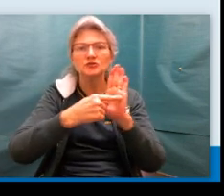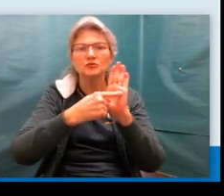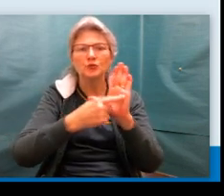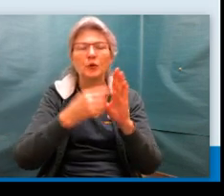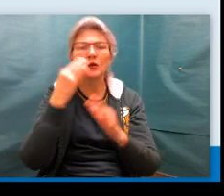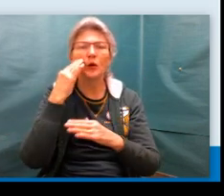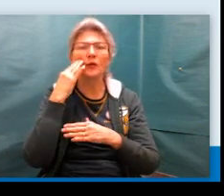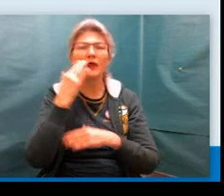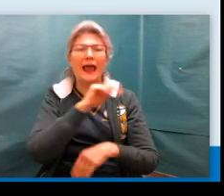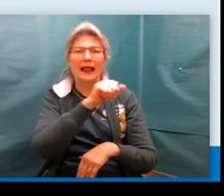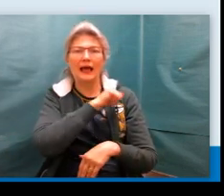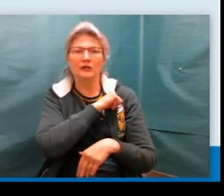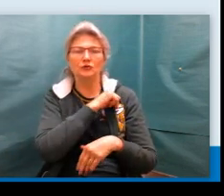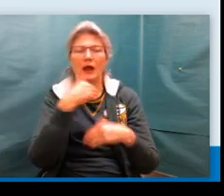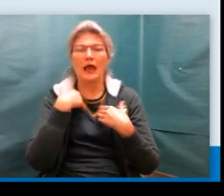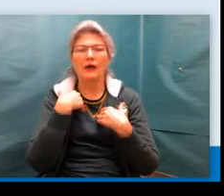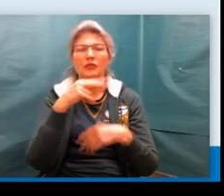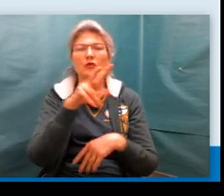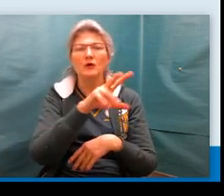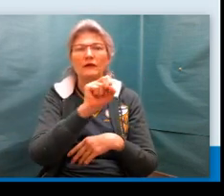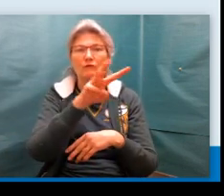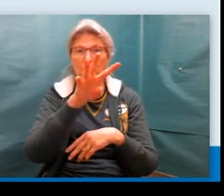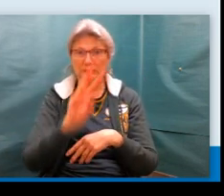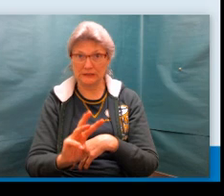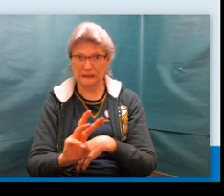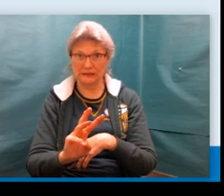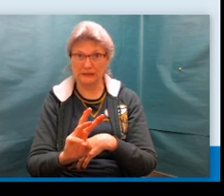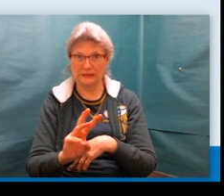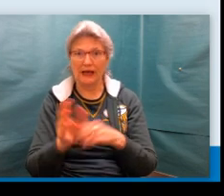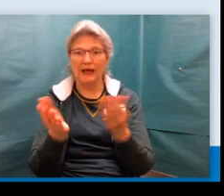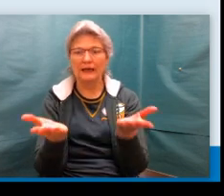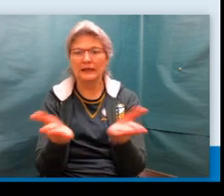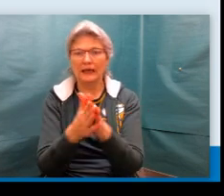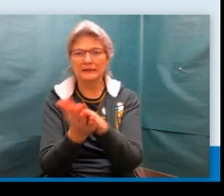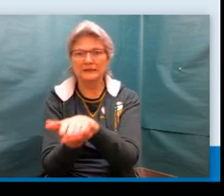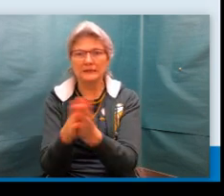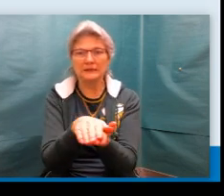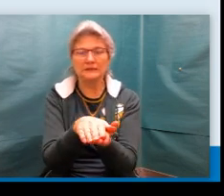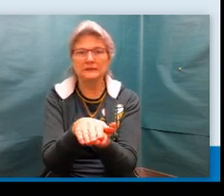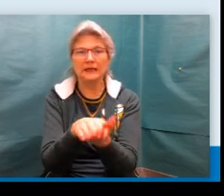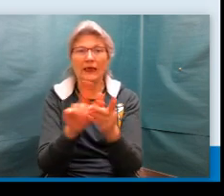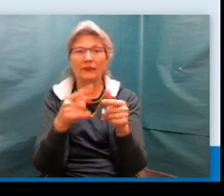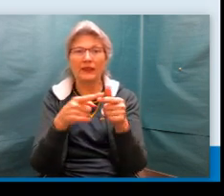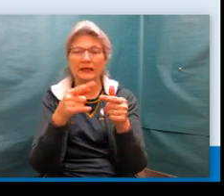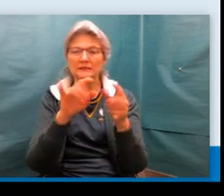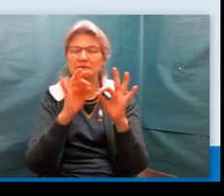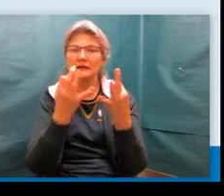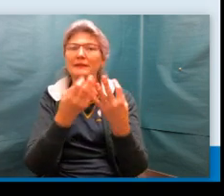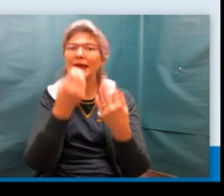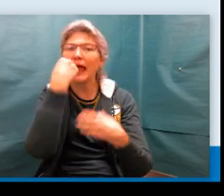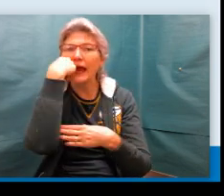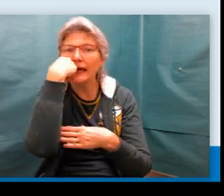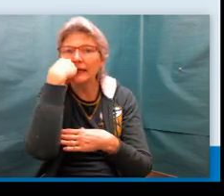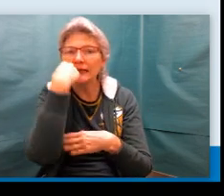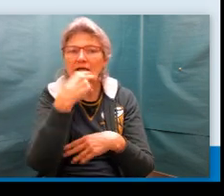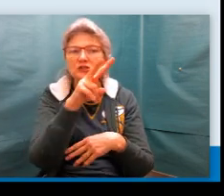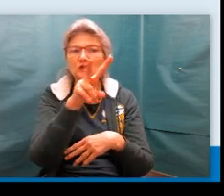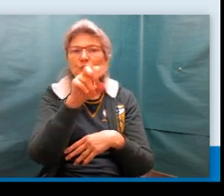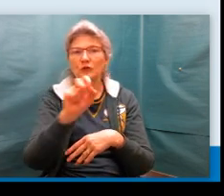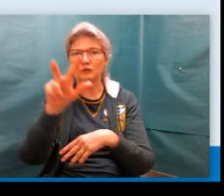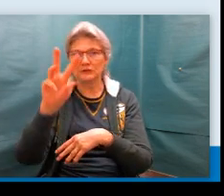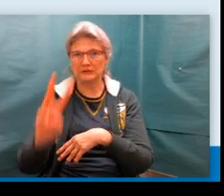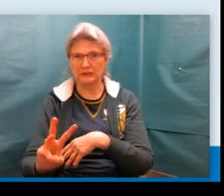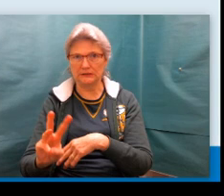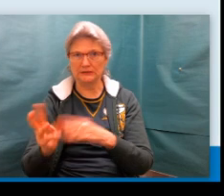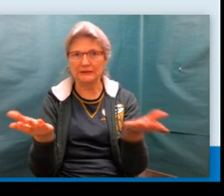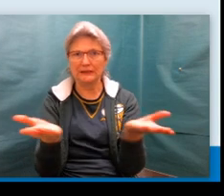that Alejandro had 3 and 4/6 of a quesadilla, and then his family ate 2 and 3/6.